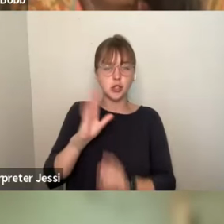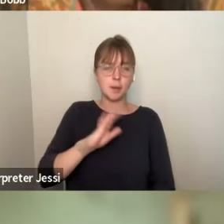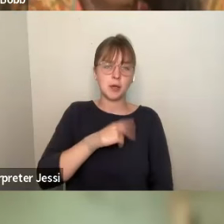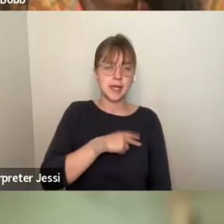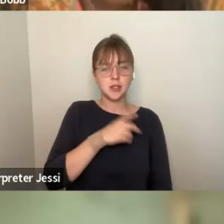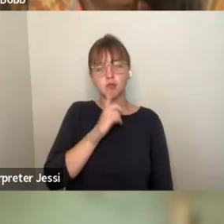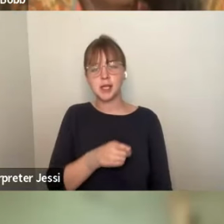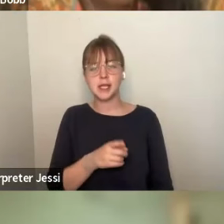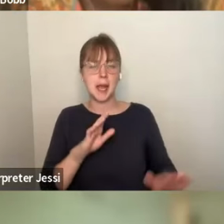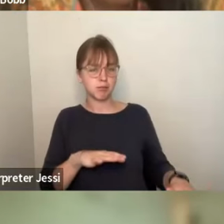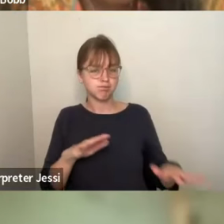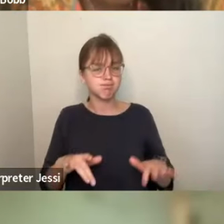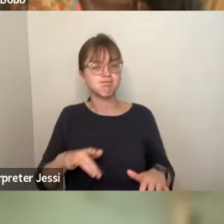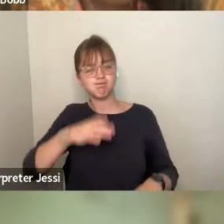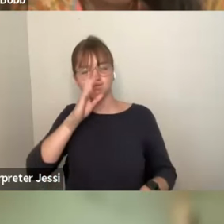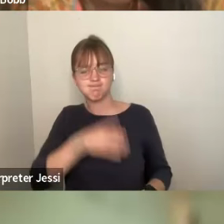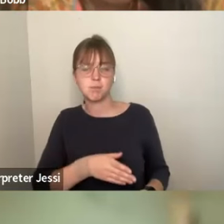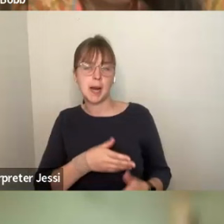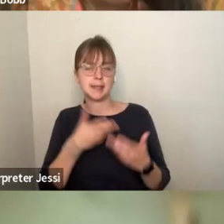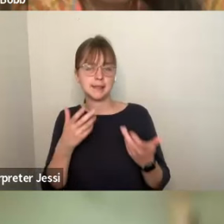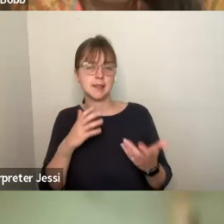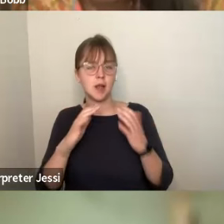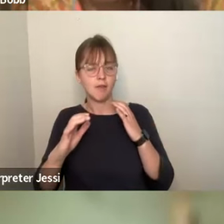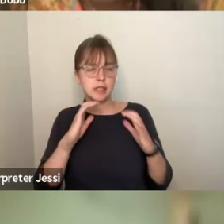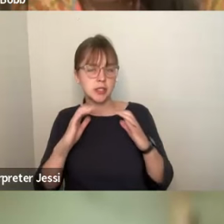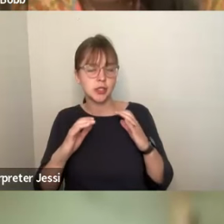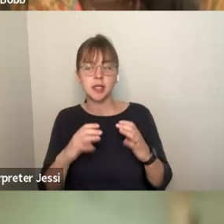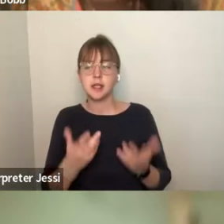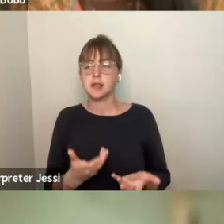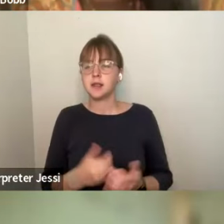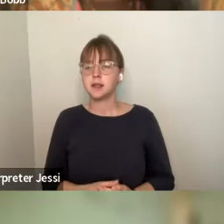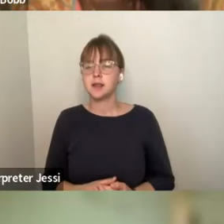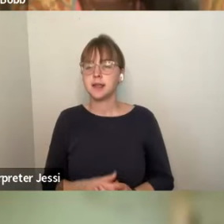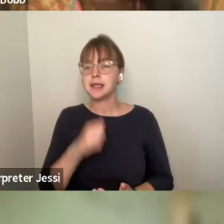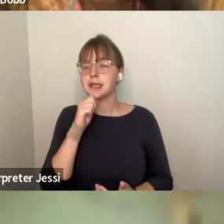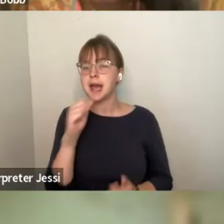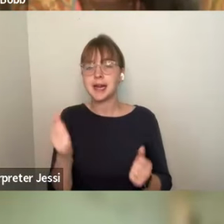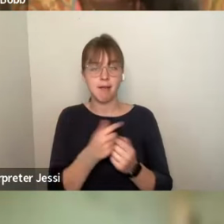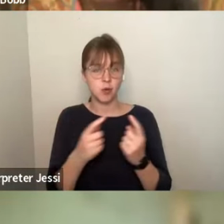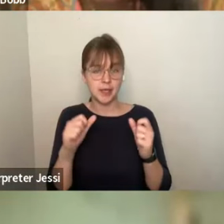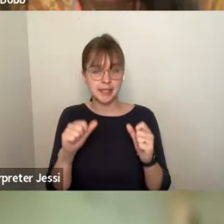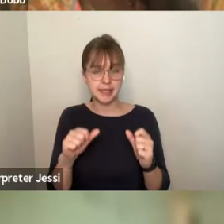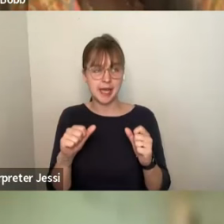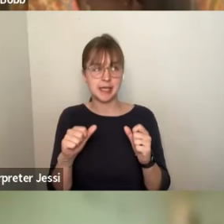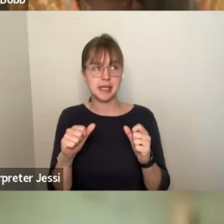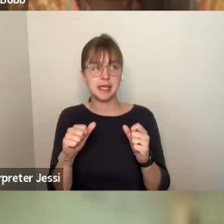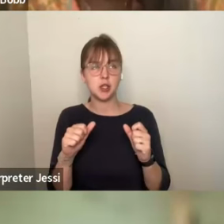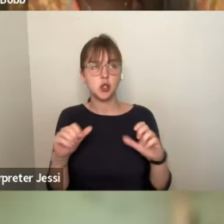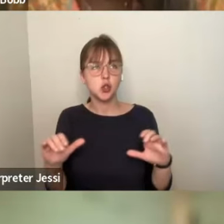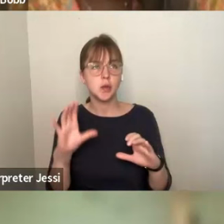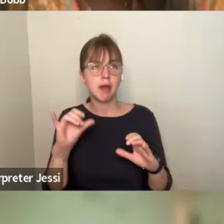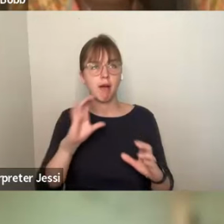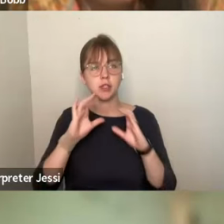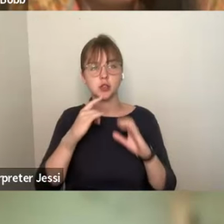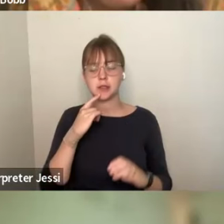we're not gonna kind of have the conversations of, or come from the judgmental standpoint of,